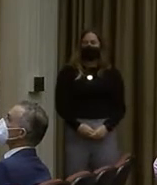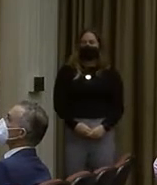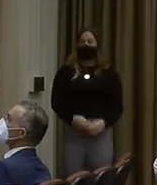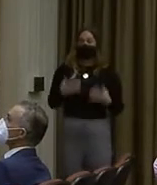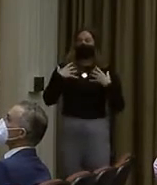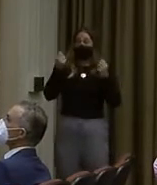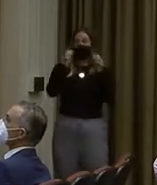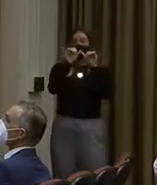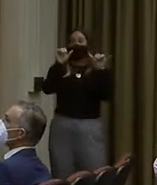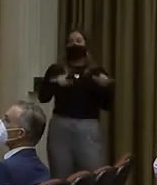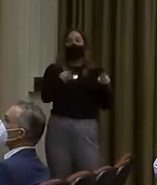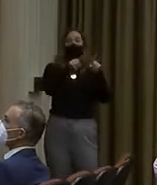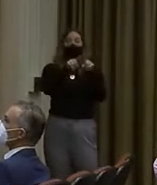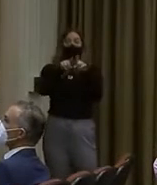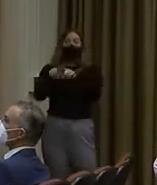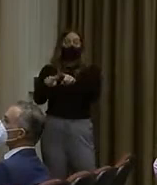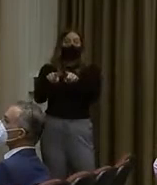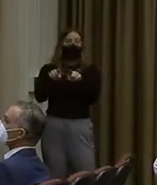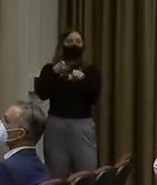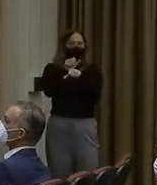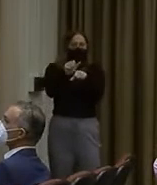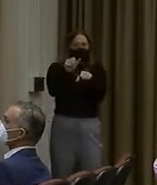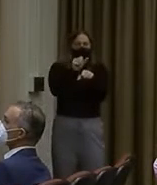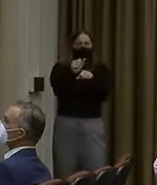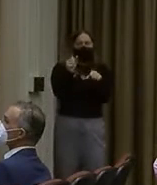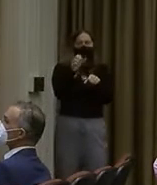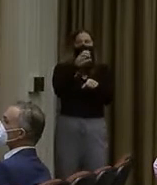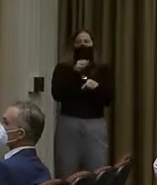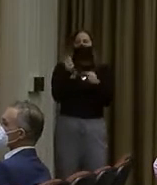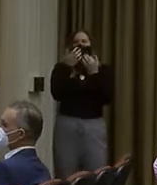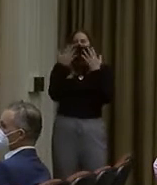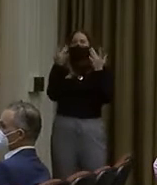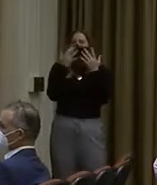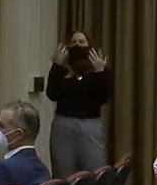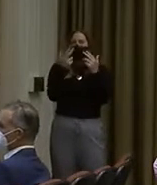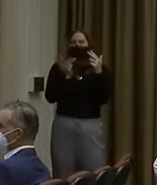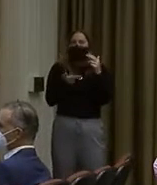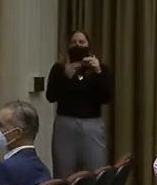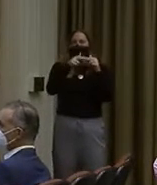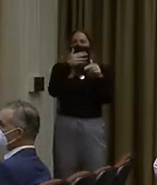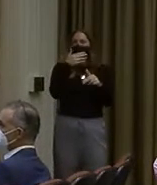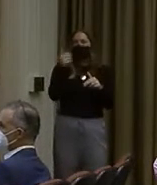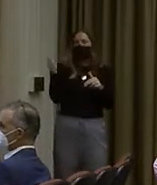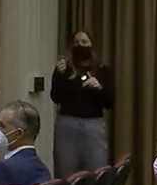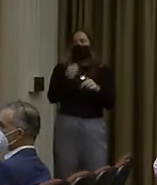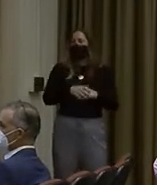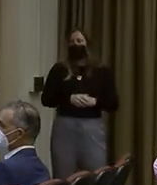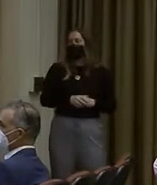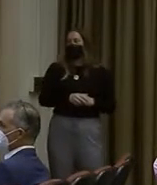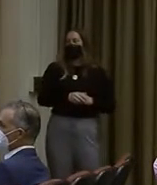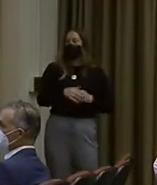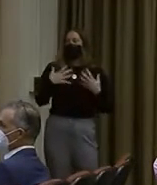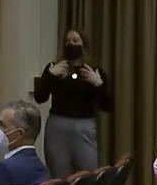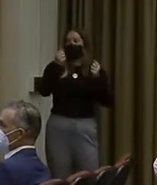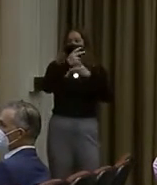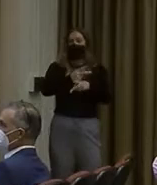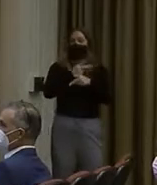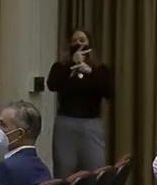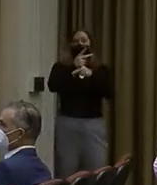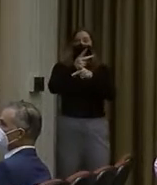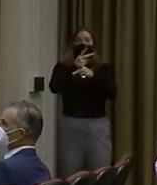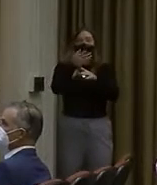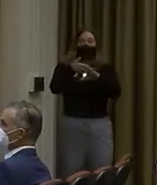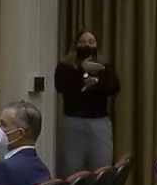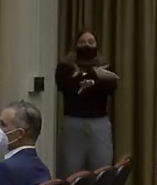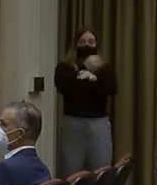Health systems are also working to become more age-friendly. The Age-Friendly Health Systems Initiative at the Institute for Healthcare Improvement, in partnership with the